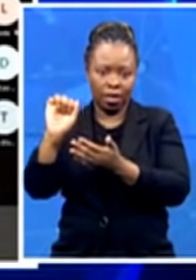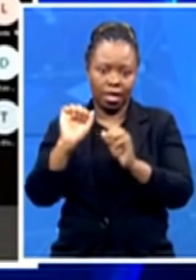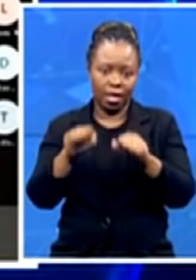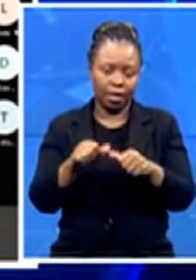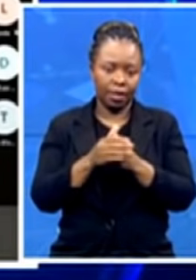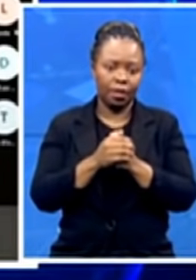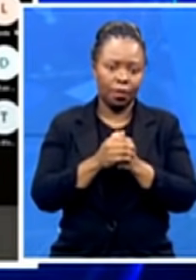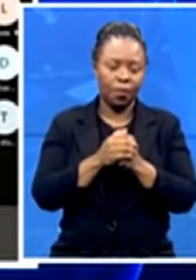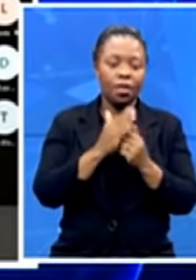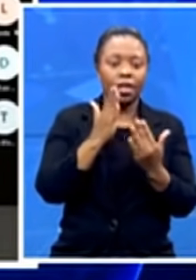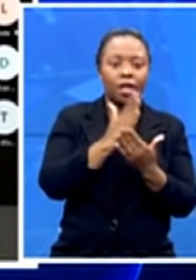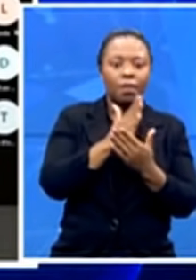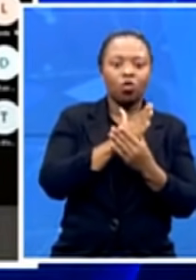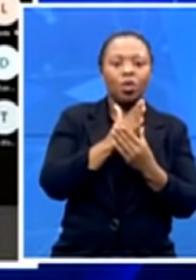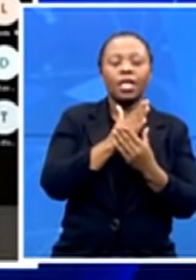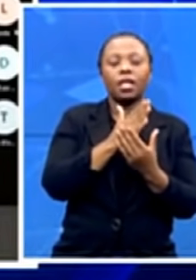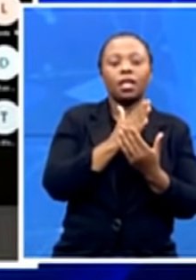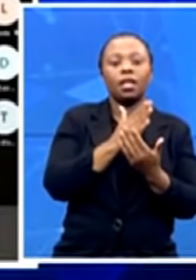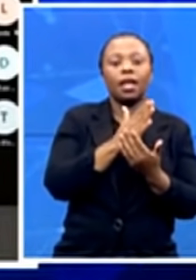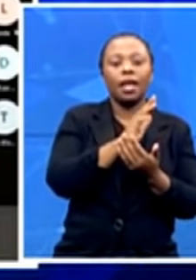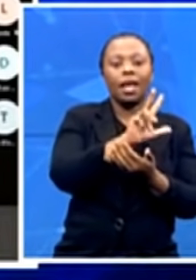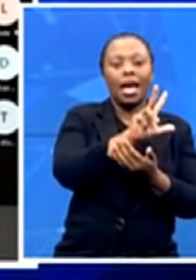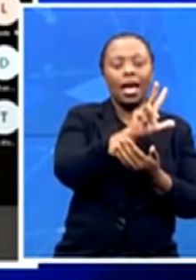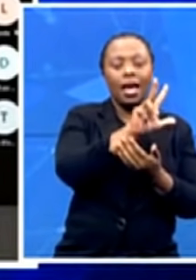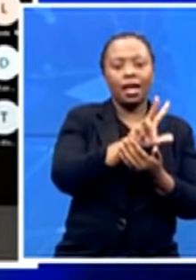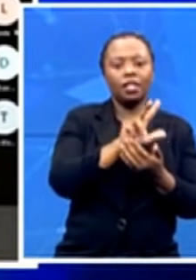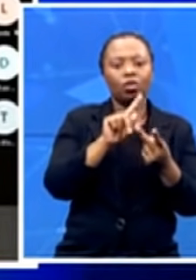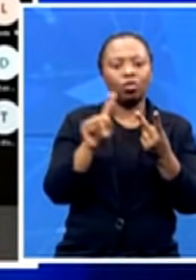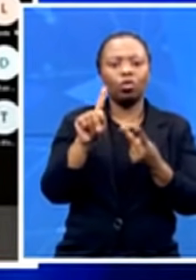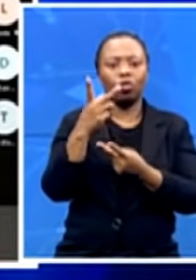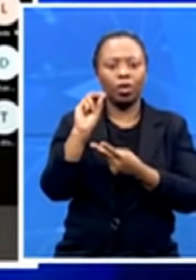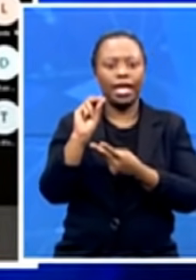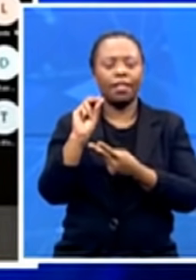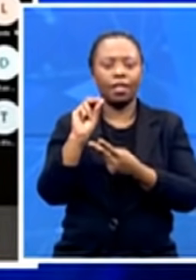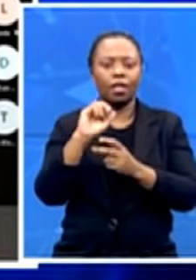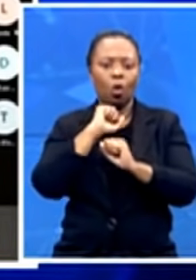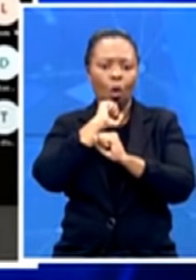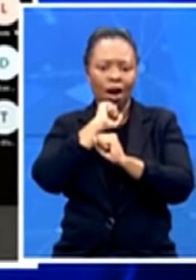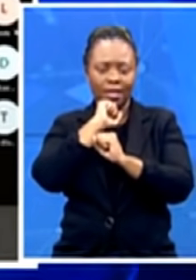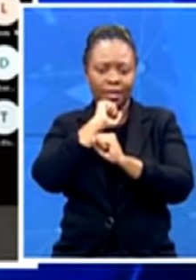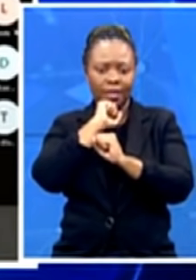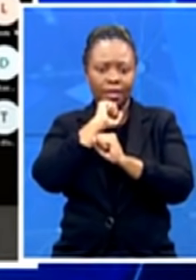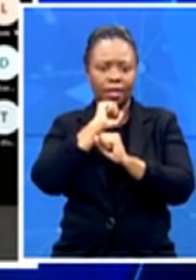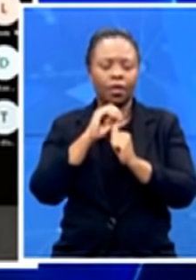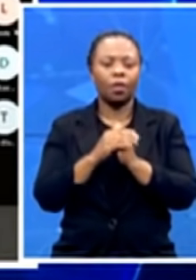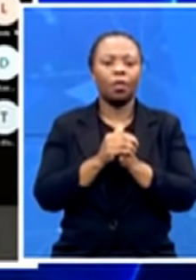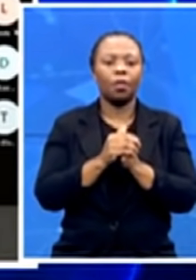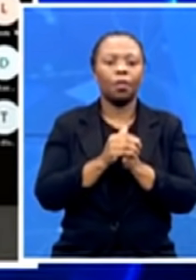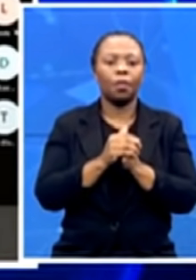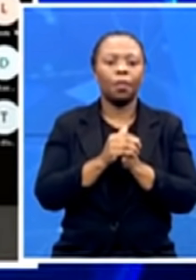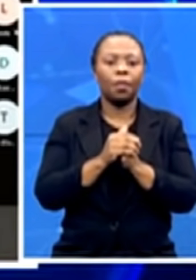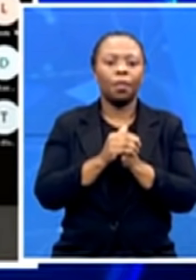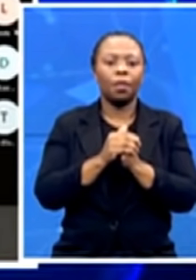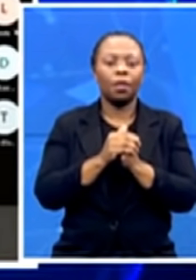August, the NEC took steps towards the implementation of the National Conference resolutions.